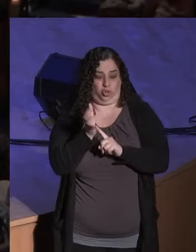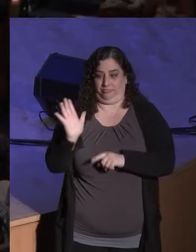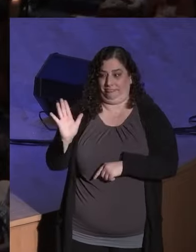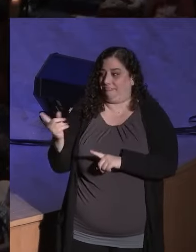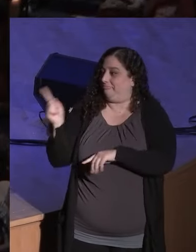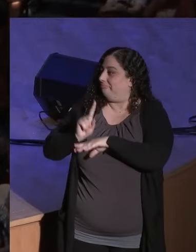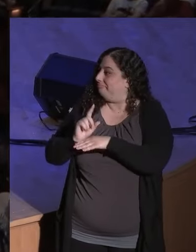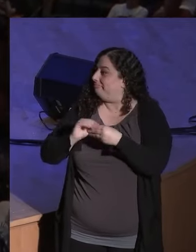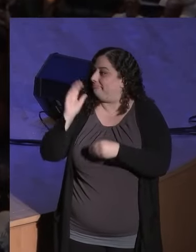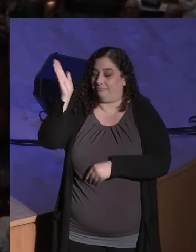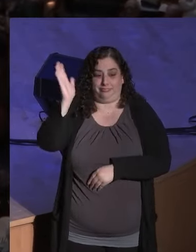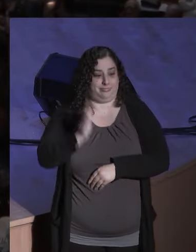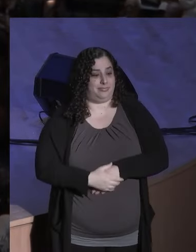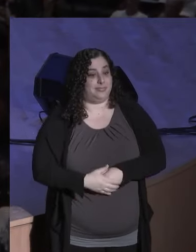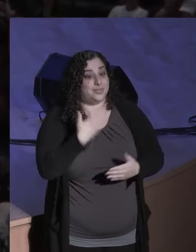Good morning, everyone.